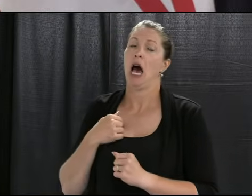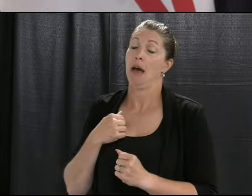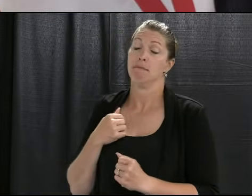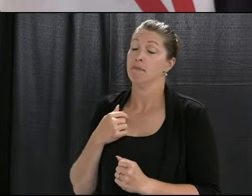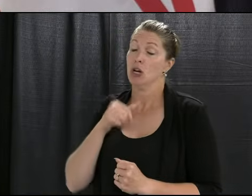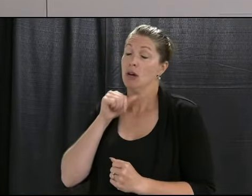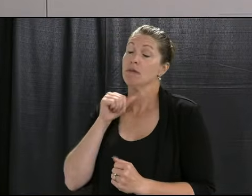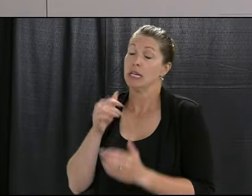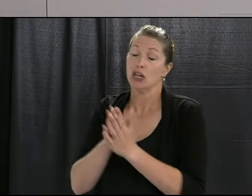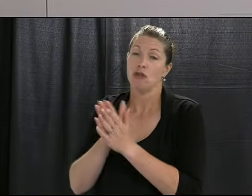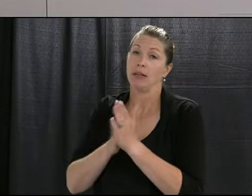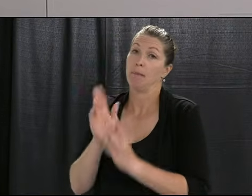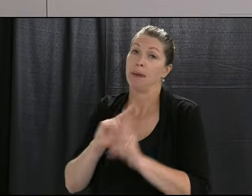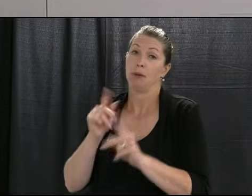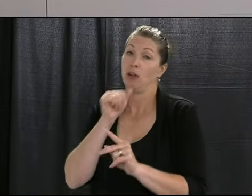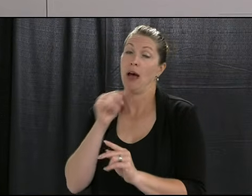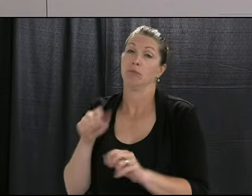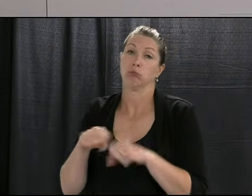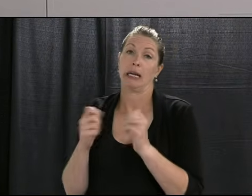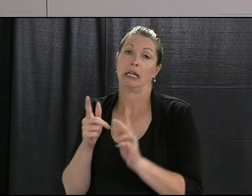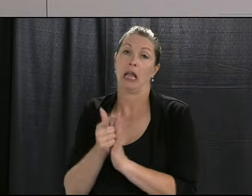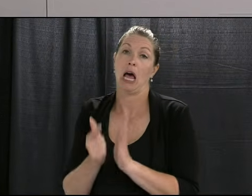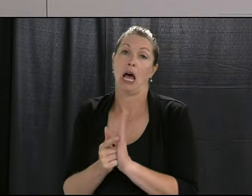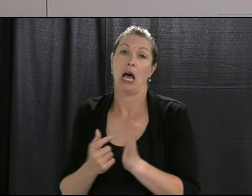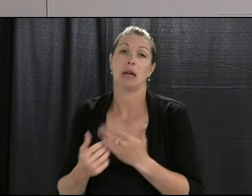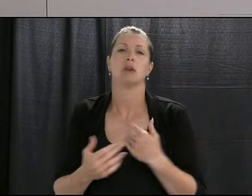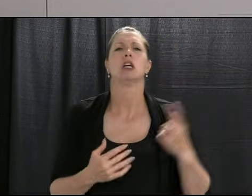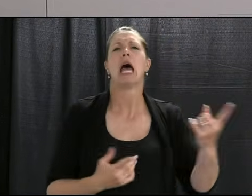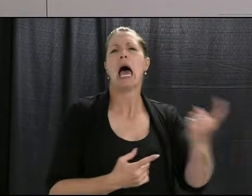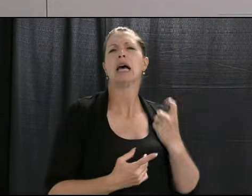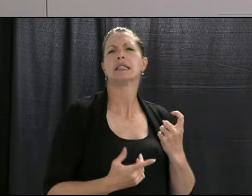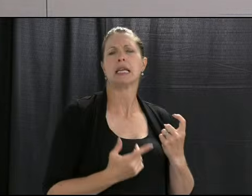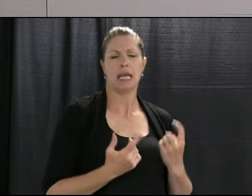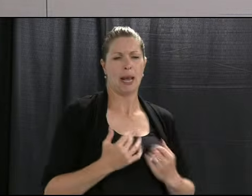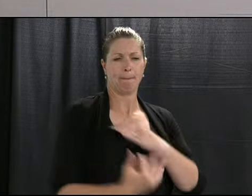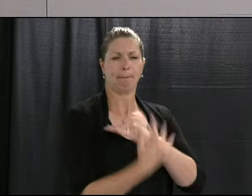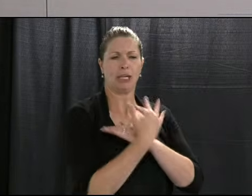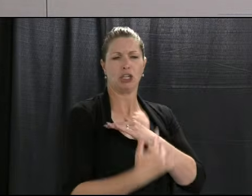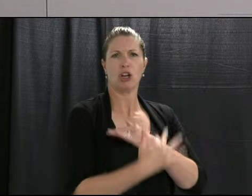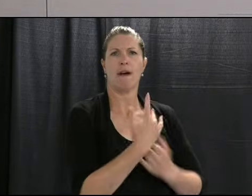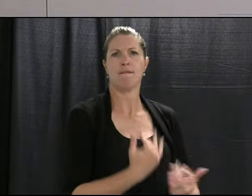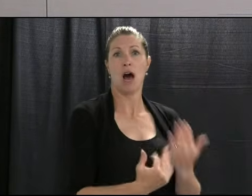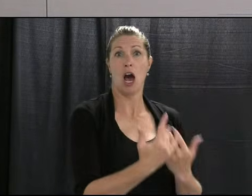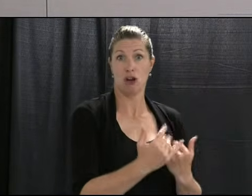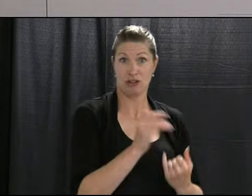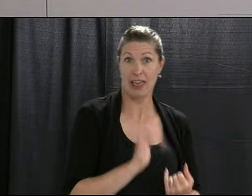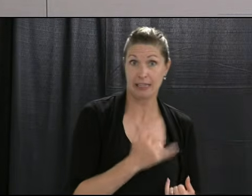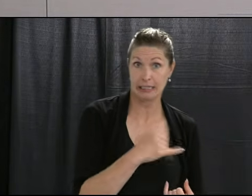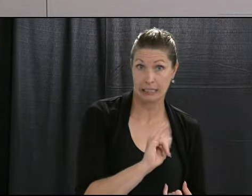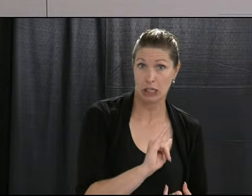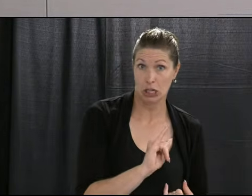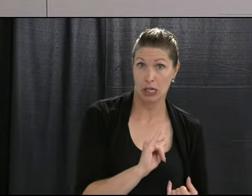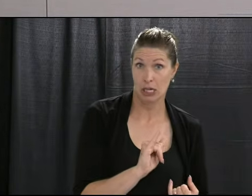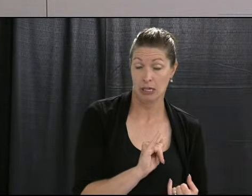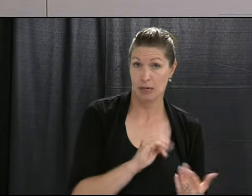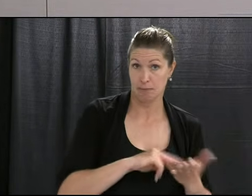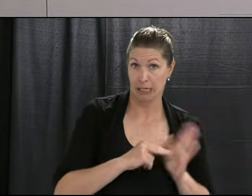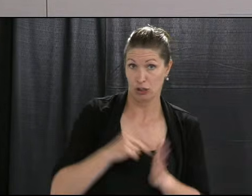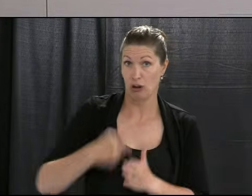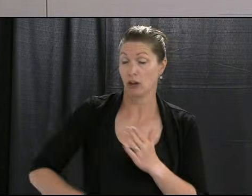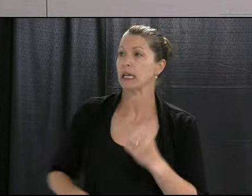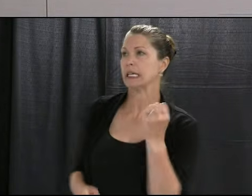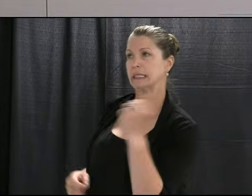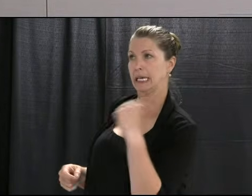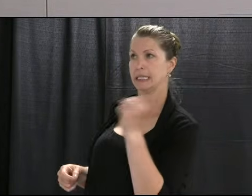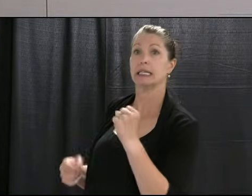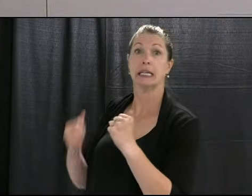first place. What about the beach bonfires? Does that fine cover that as well? Again, the details, if you were having a fire without a permit, yes, this would cover that.